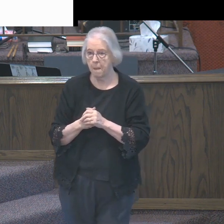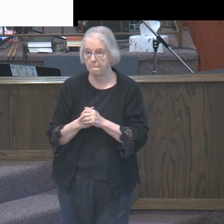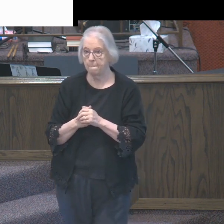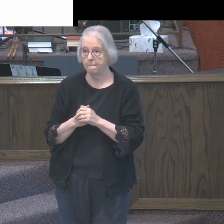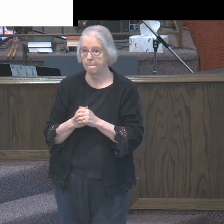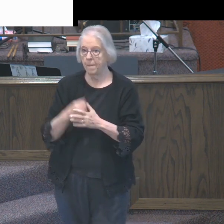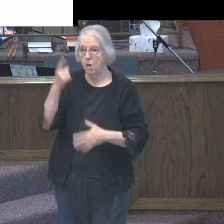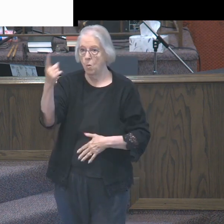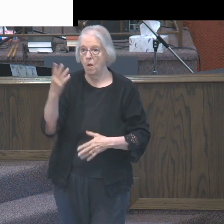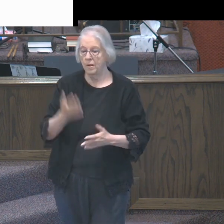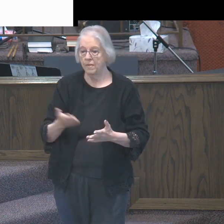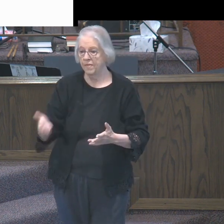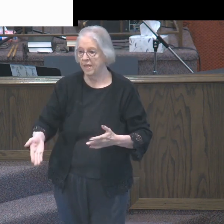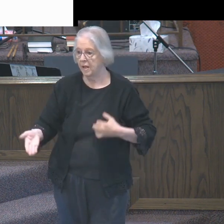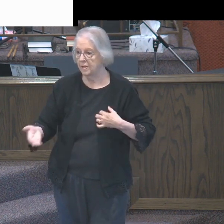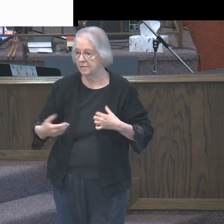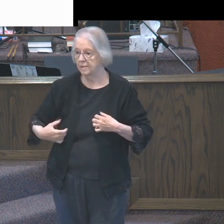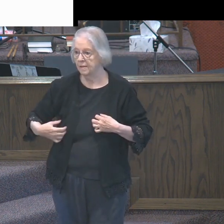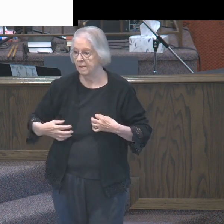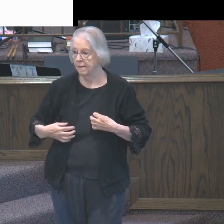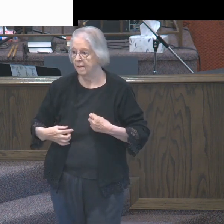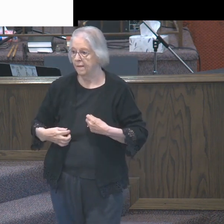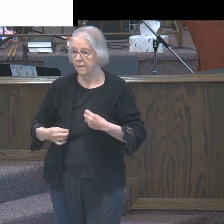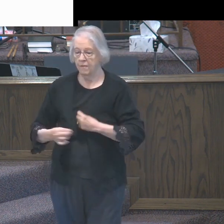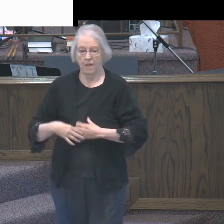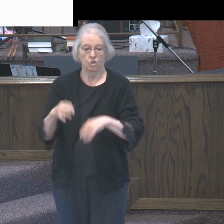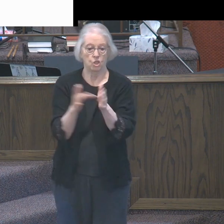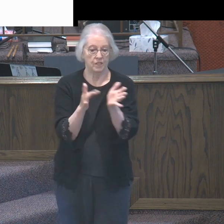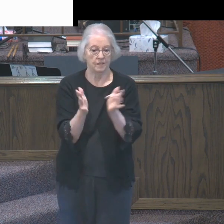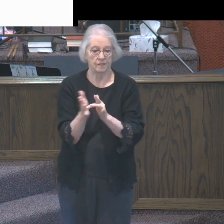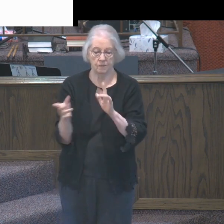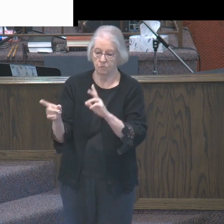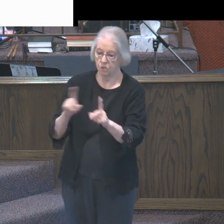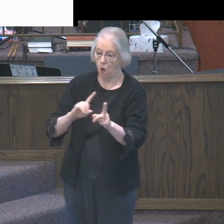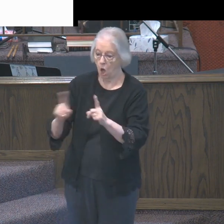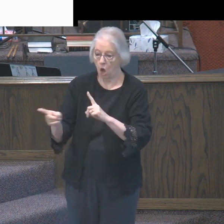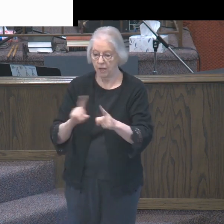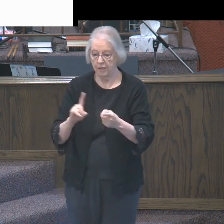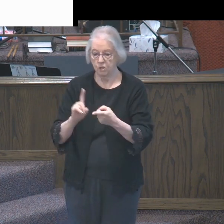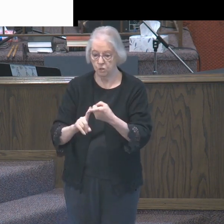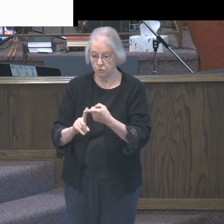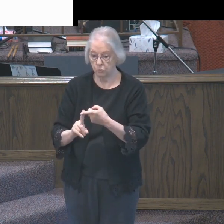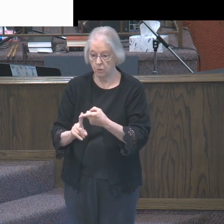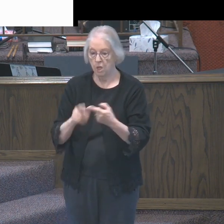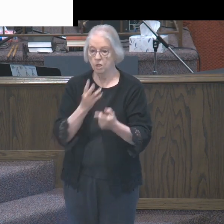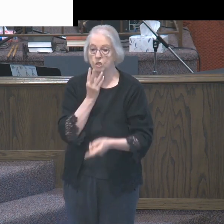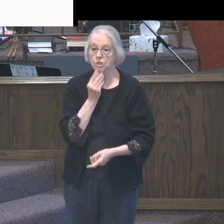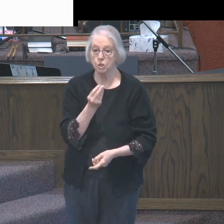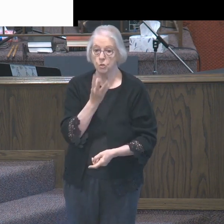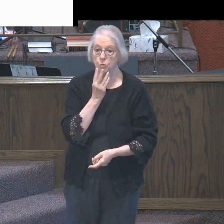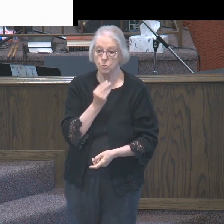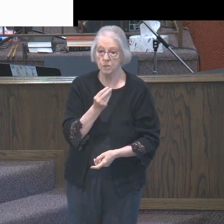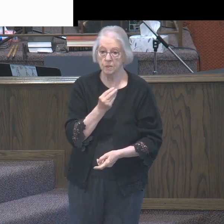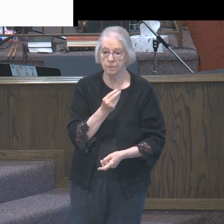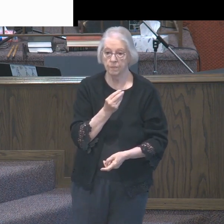one of the things that Jesus, as he was talking to his Jewish audiences as the